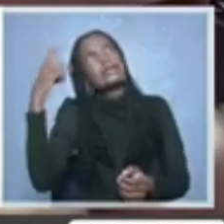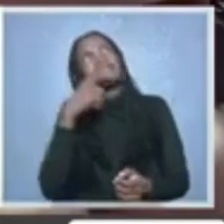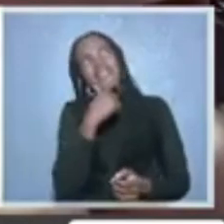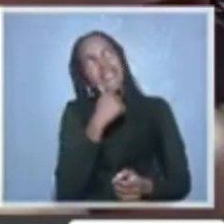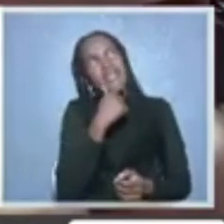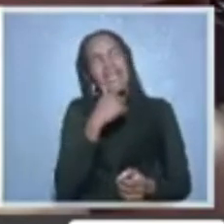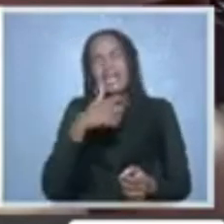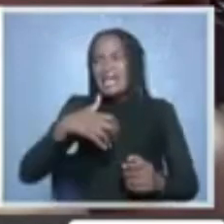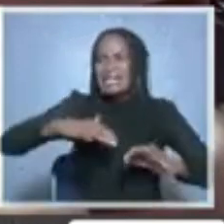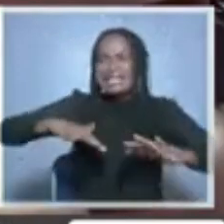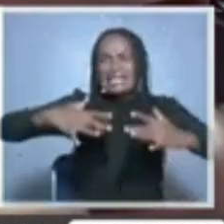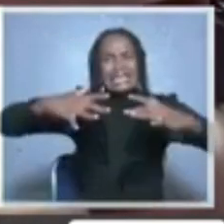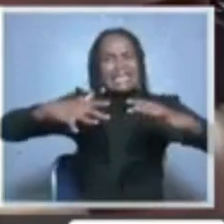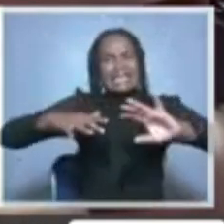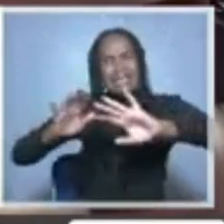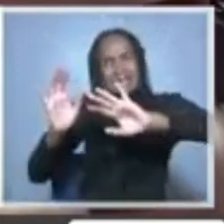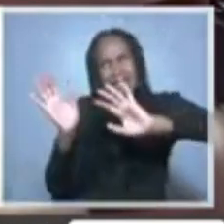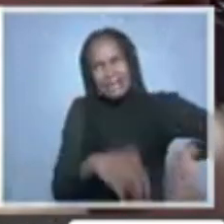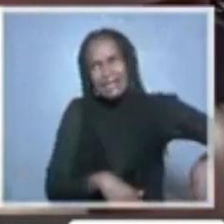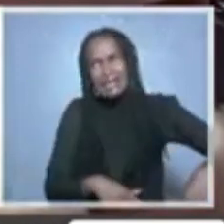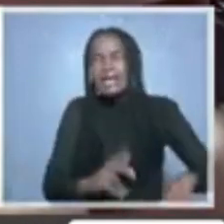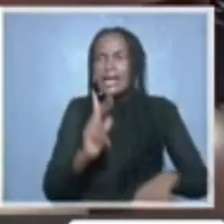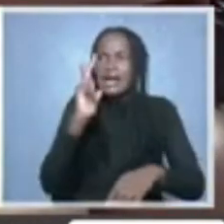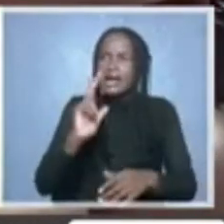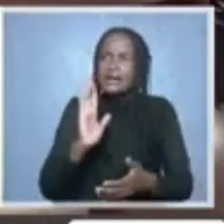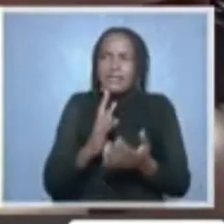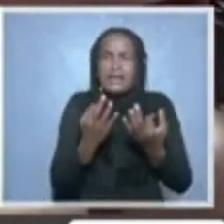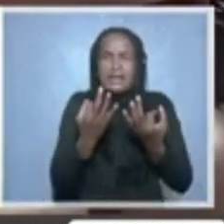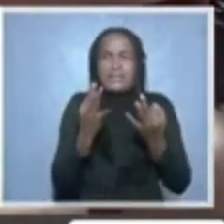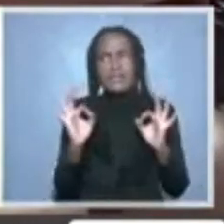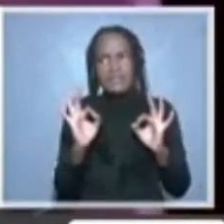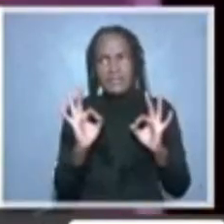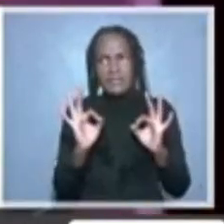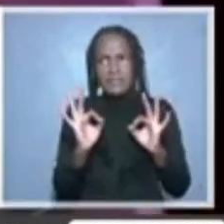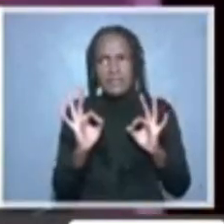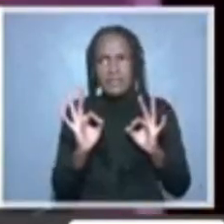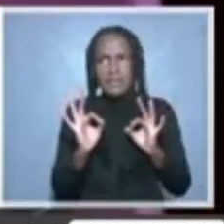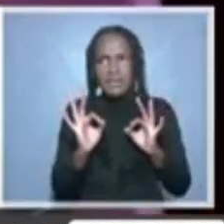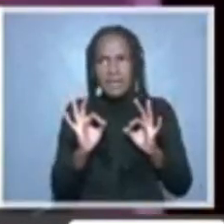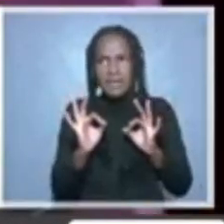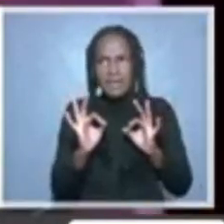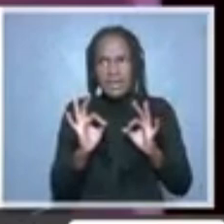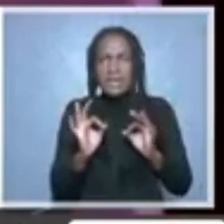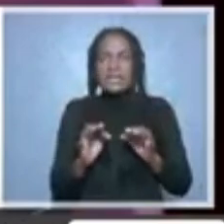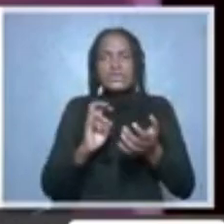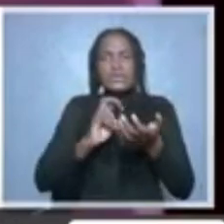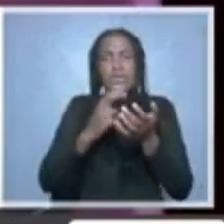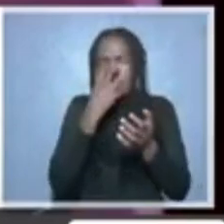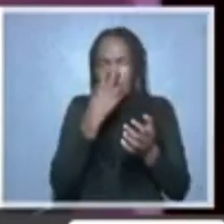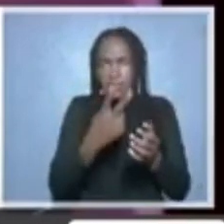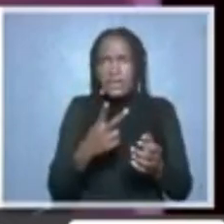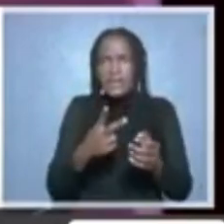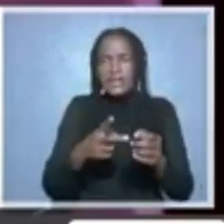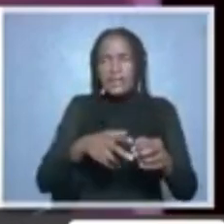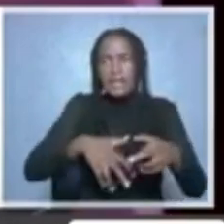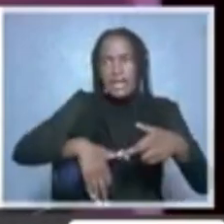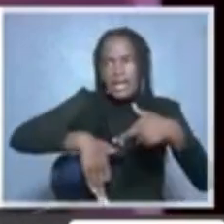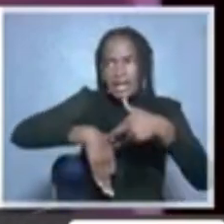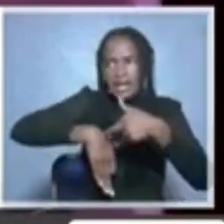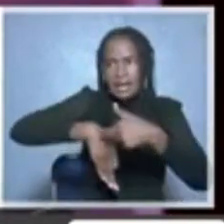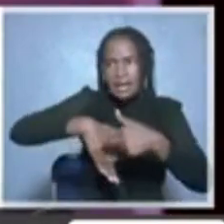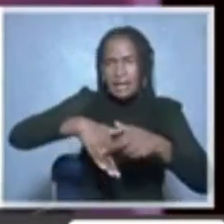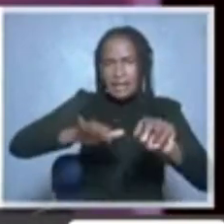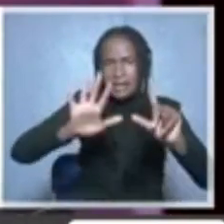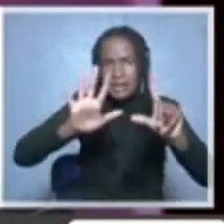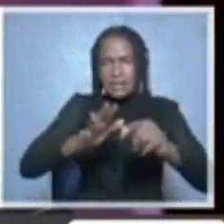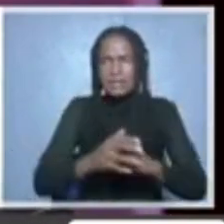Hence, all the routes that we took in all the regions. That was one way